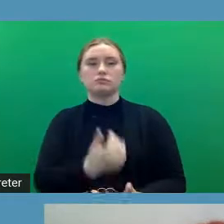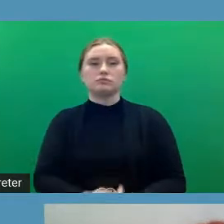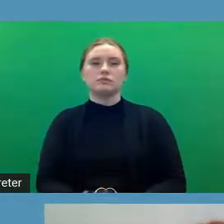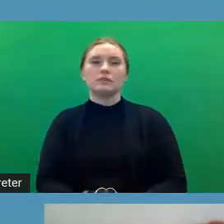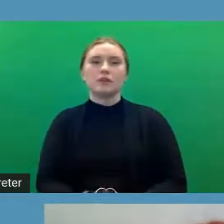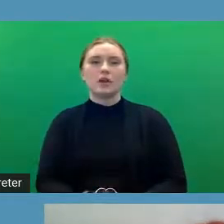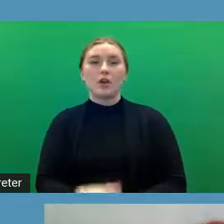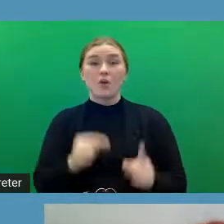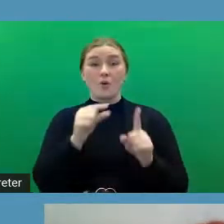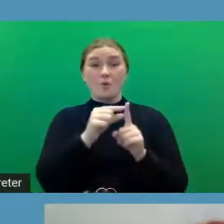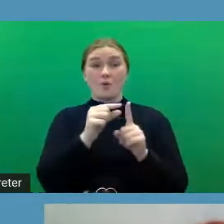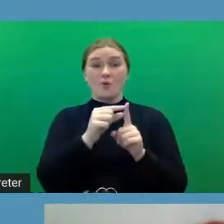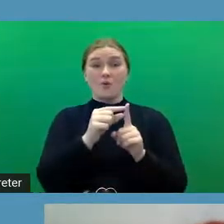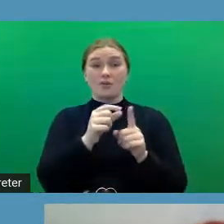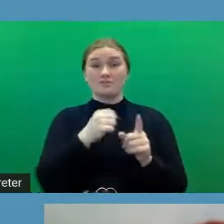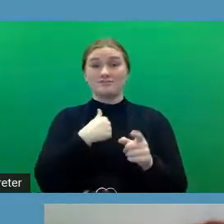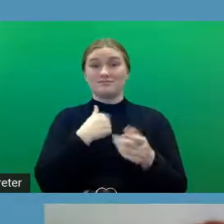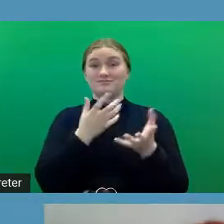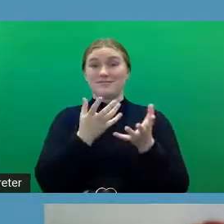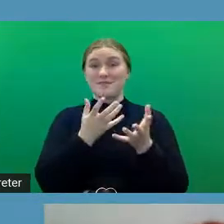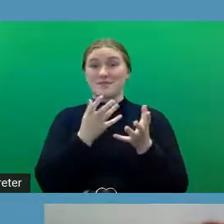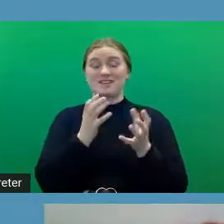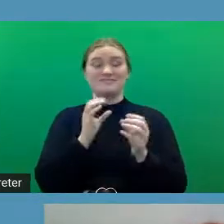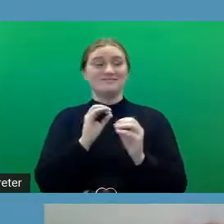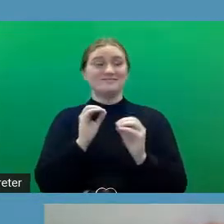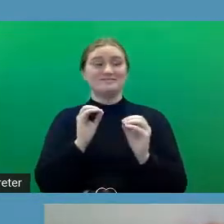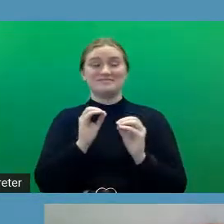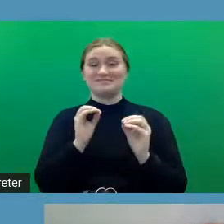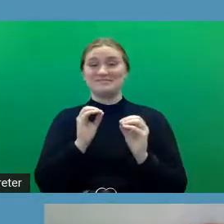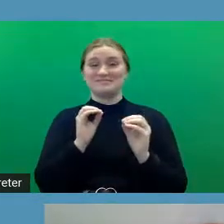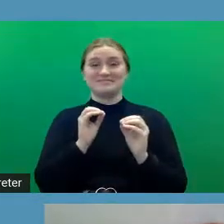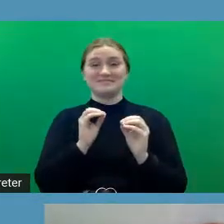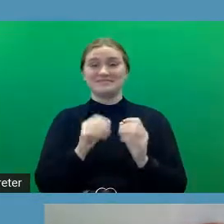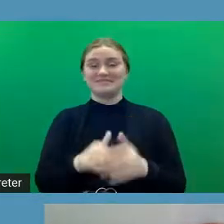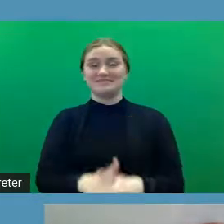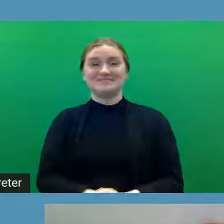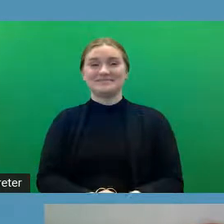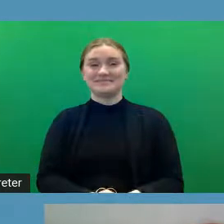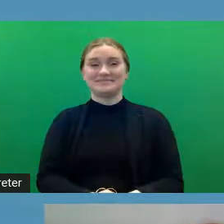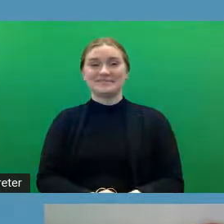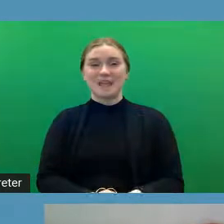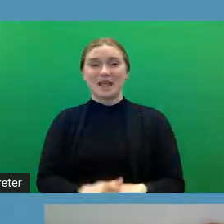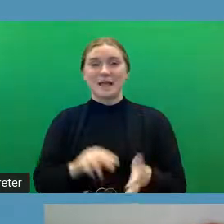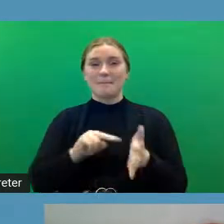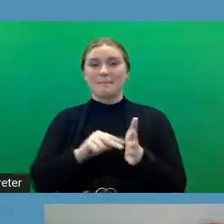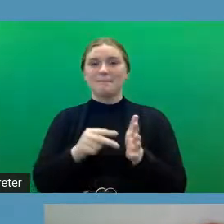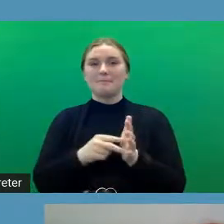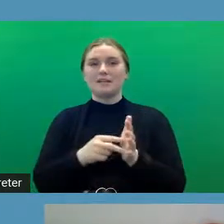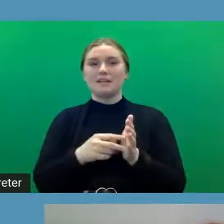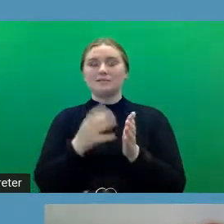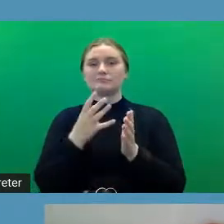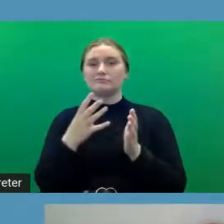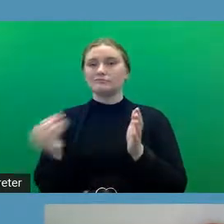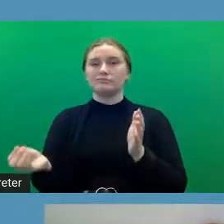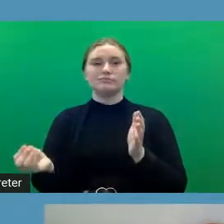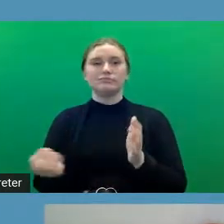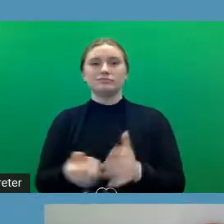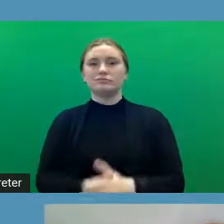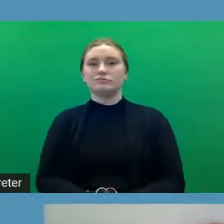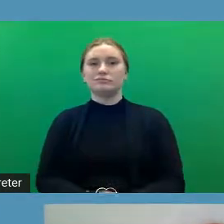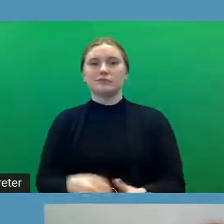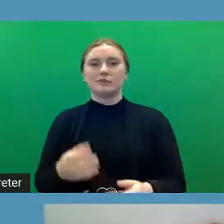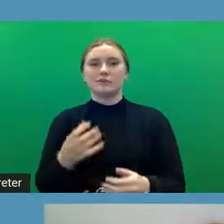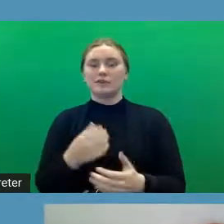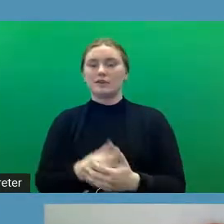Some words that I wouldn't want used, and some meaning lost. Fortunately, we had a